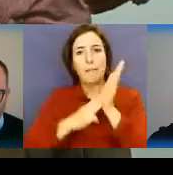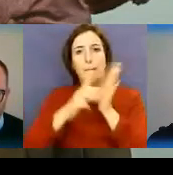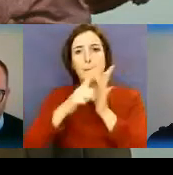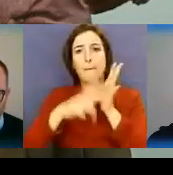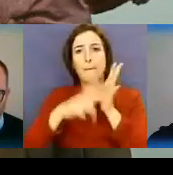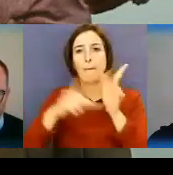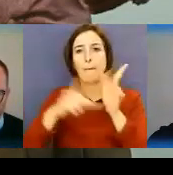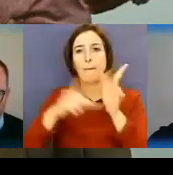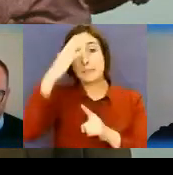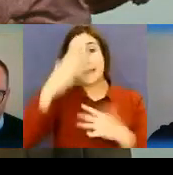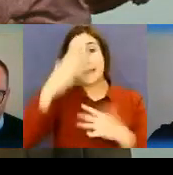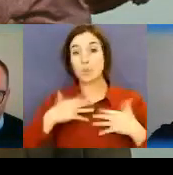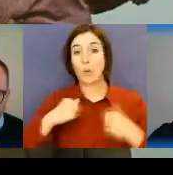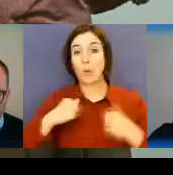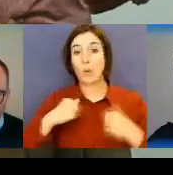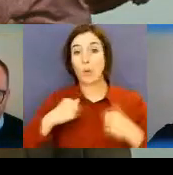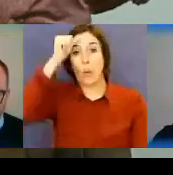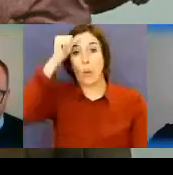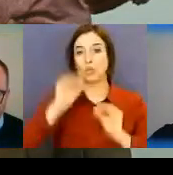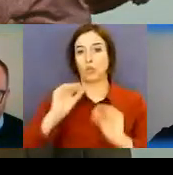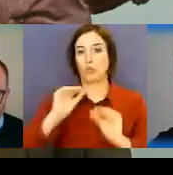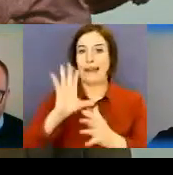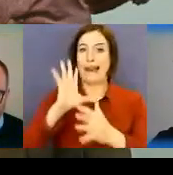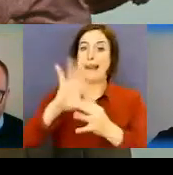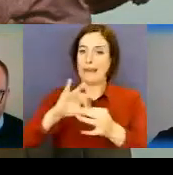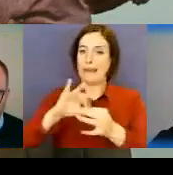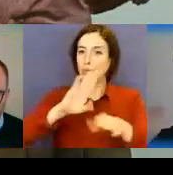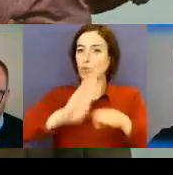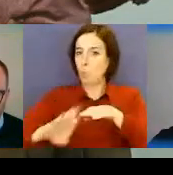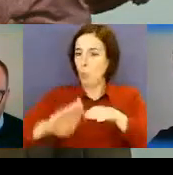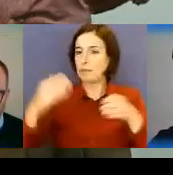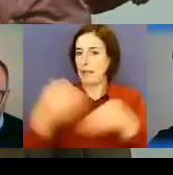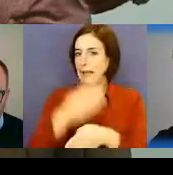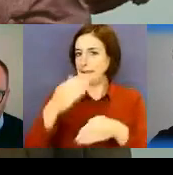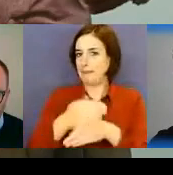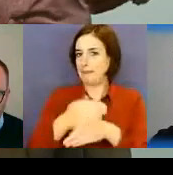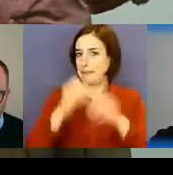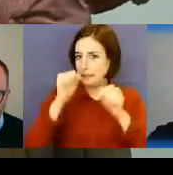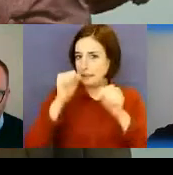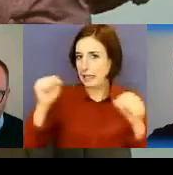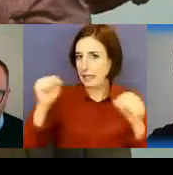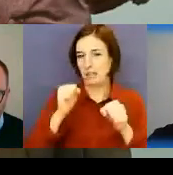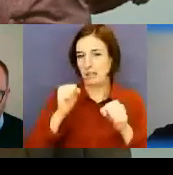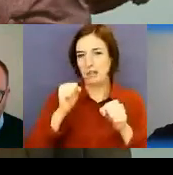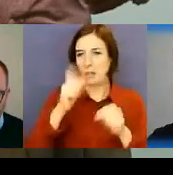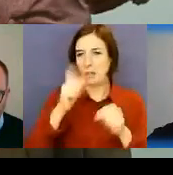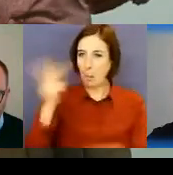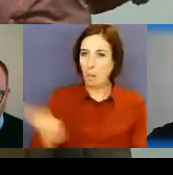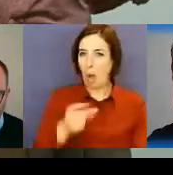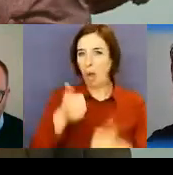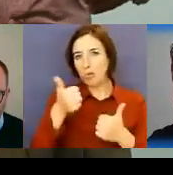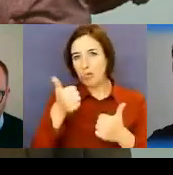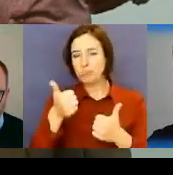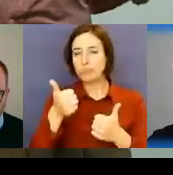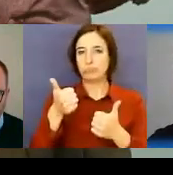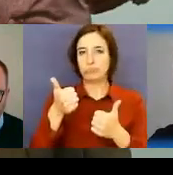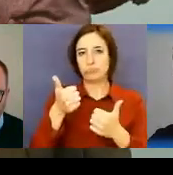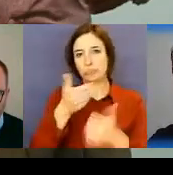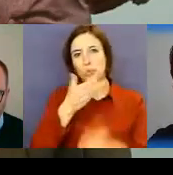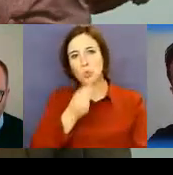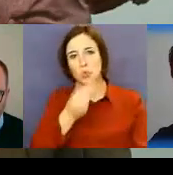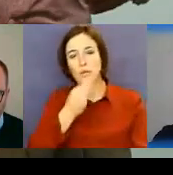training for sport and physical activity. Because for me, I guess those two provide a nice balance between understanding that, and we know that you're much more likely to suffer from